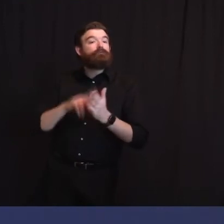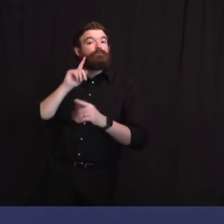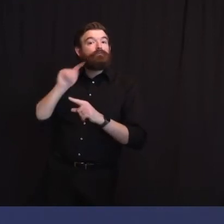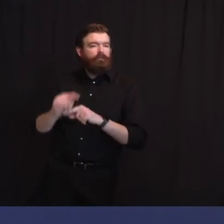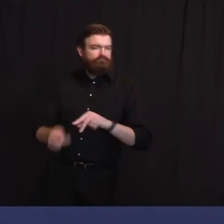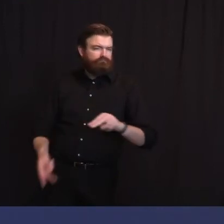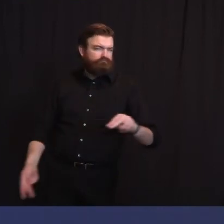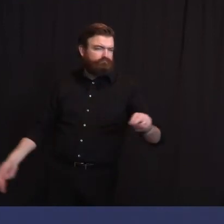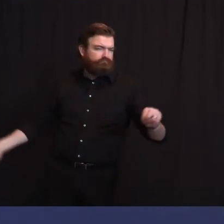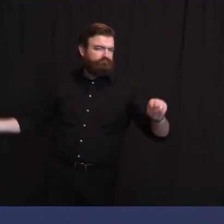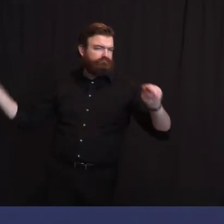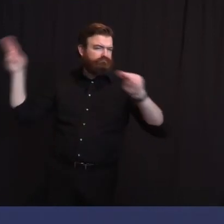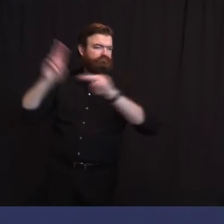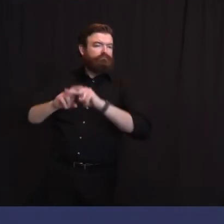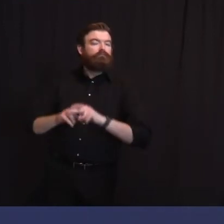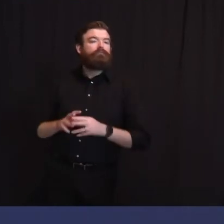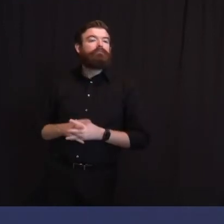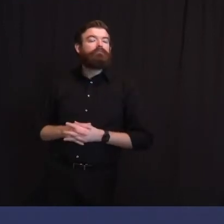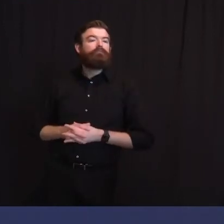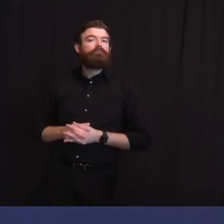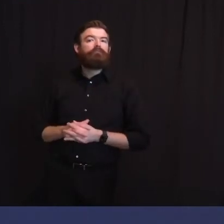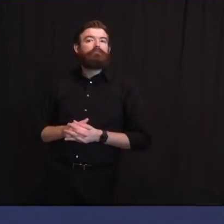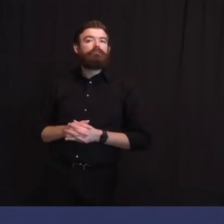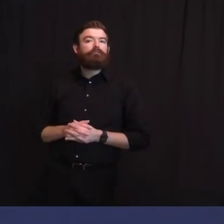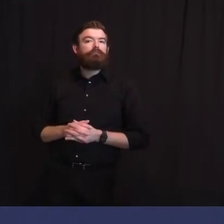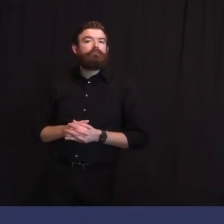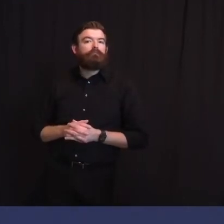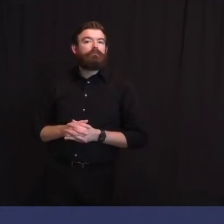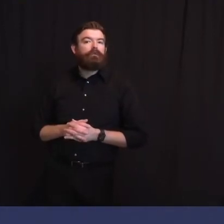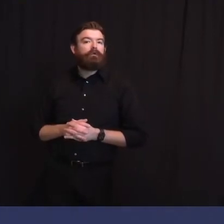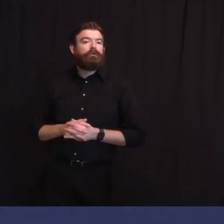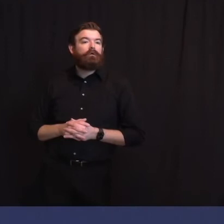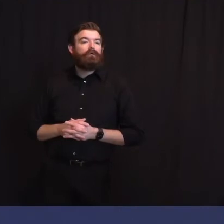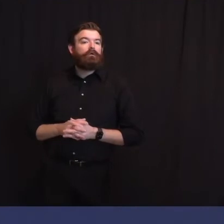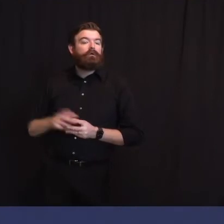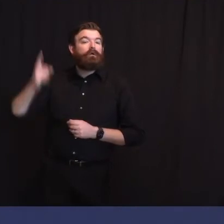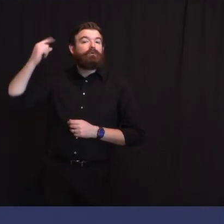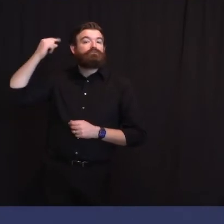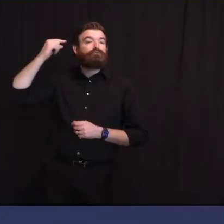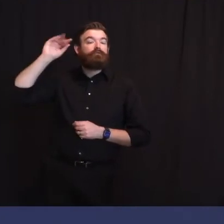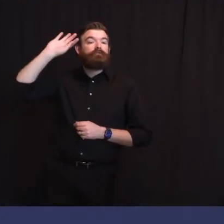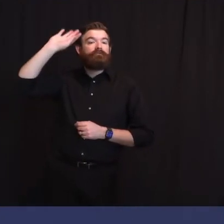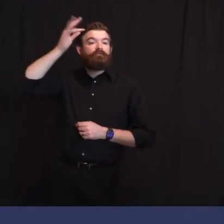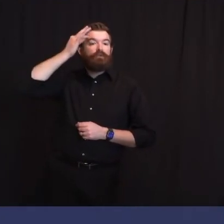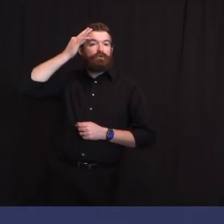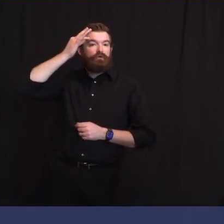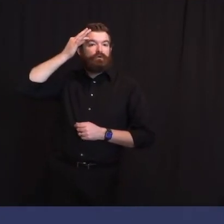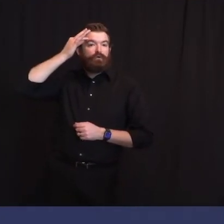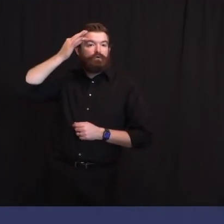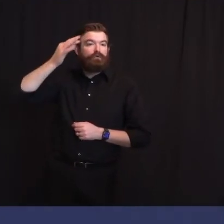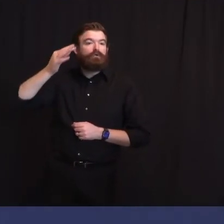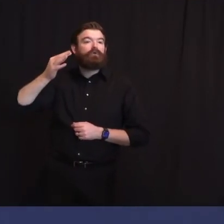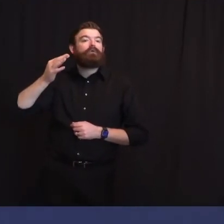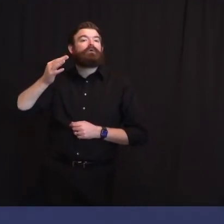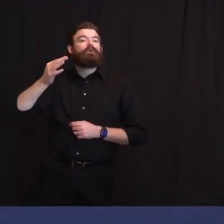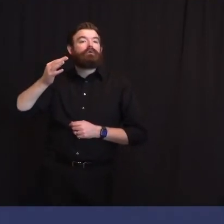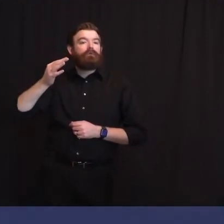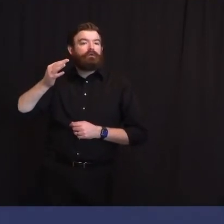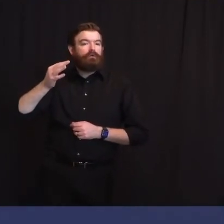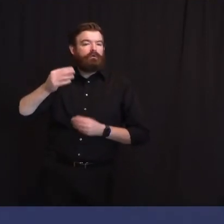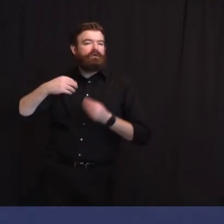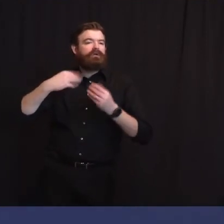Last year, the federal government prioritized gun stores and gun instructors in the industry as essential. Would you advocate, because